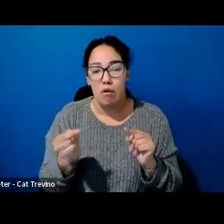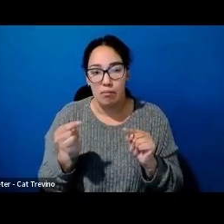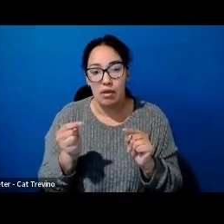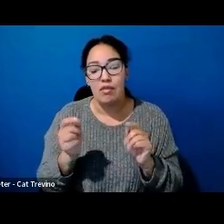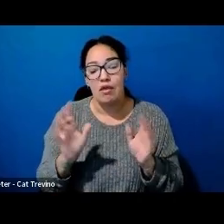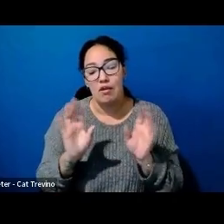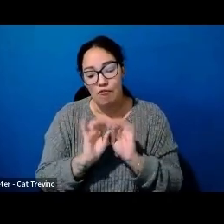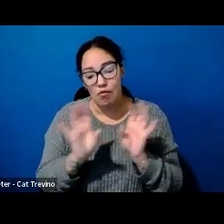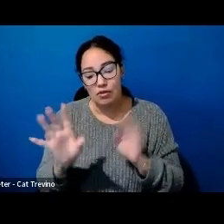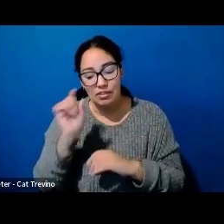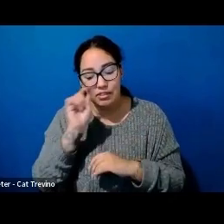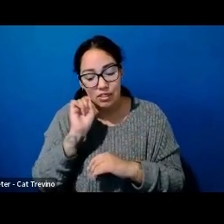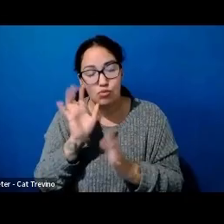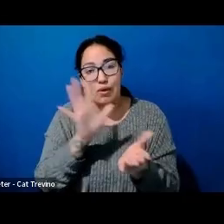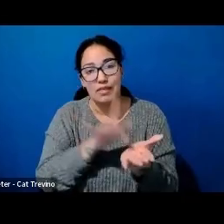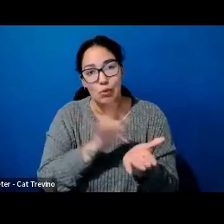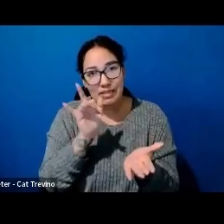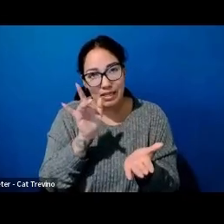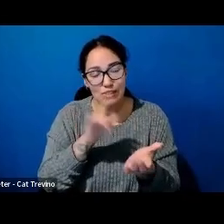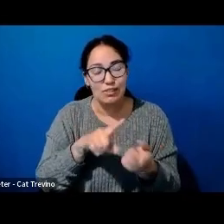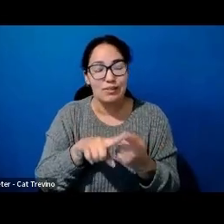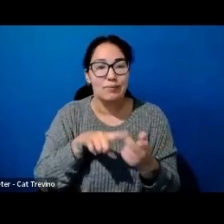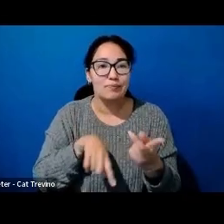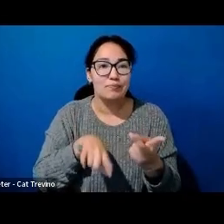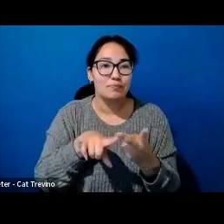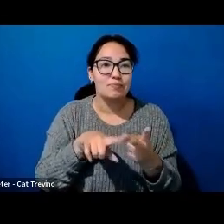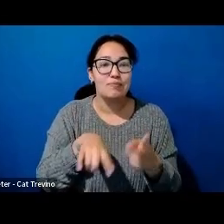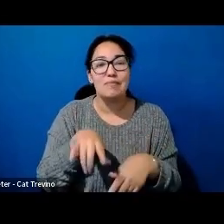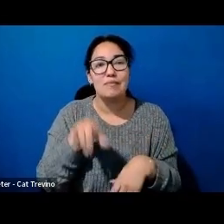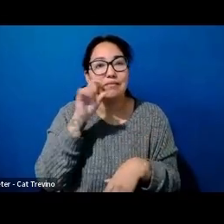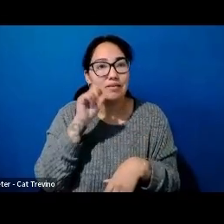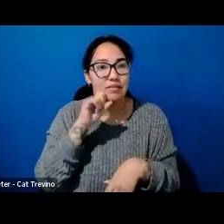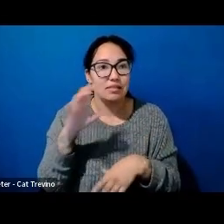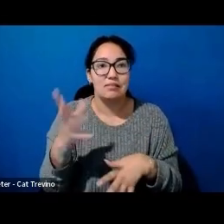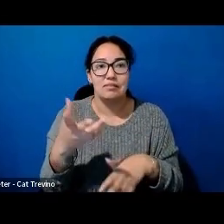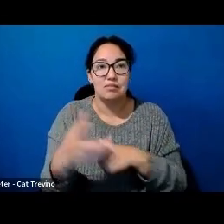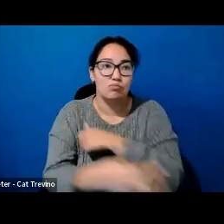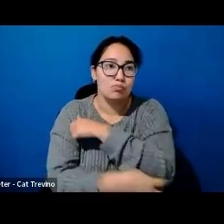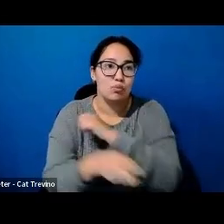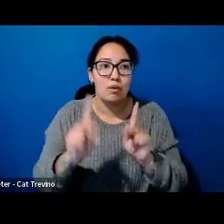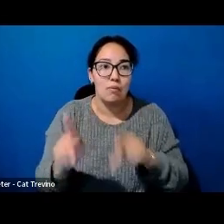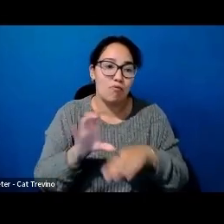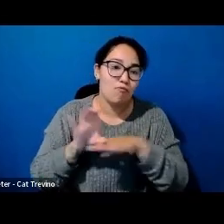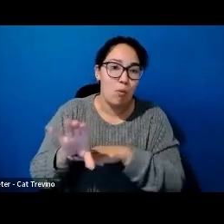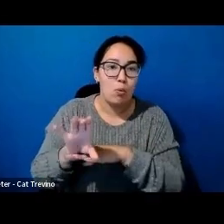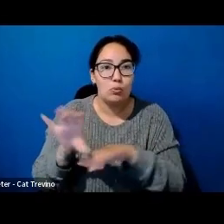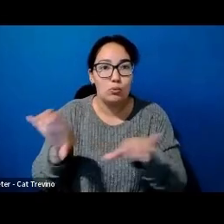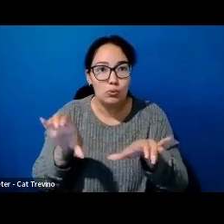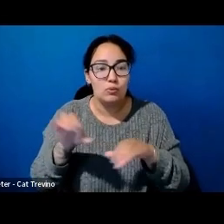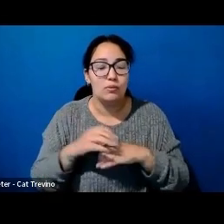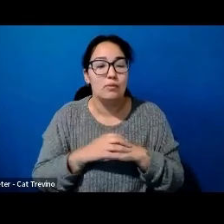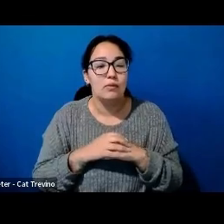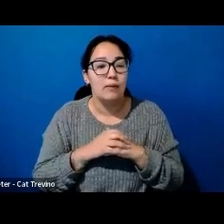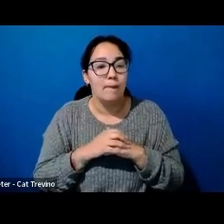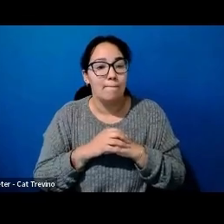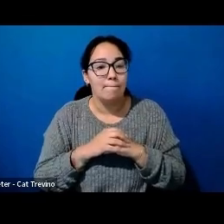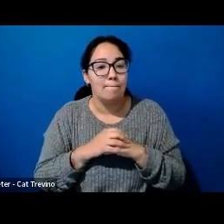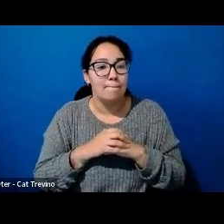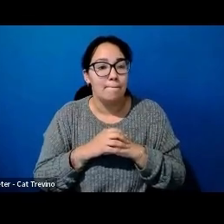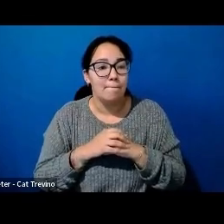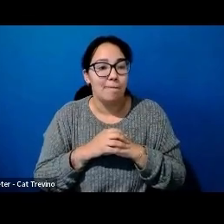course, sexual exploitation and sex trafficking. Next slide.